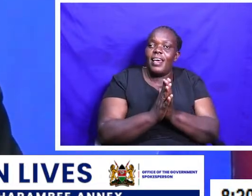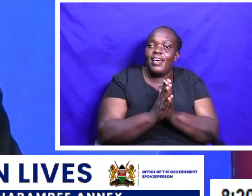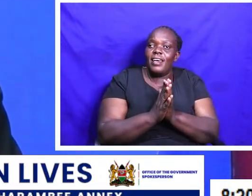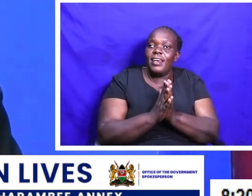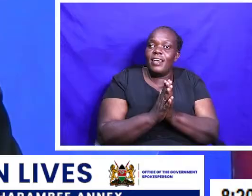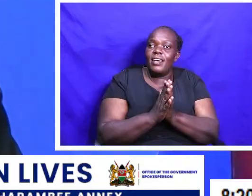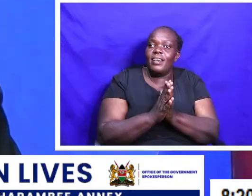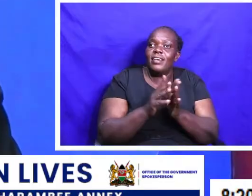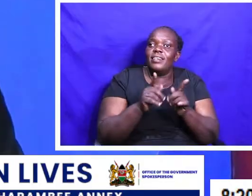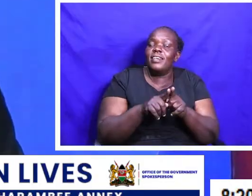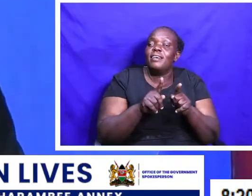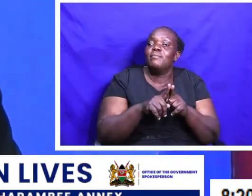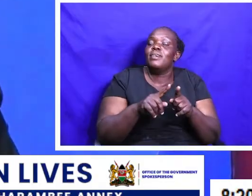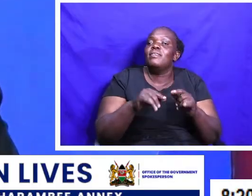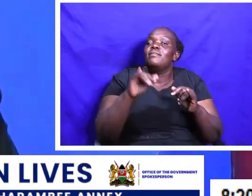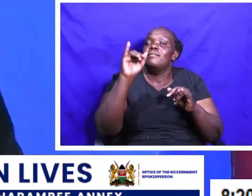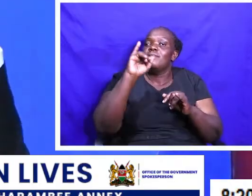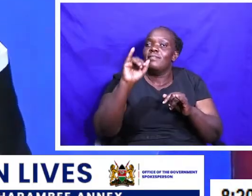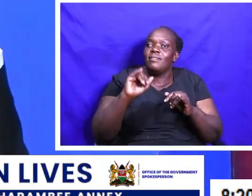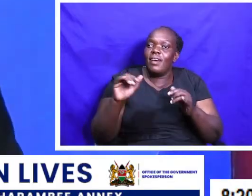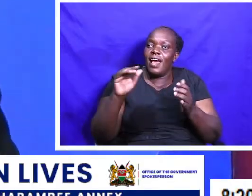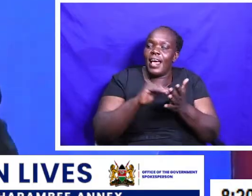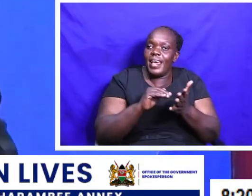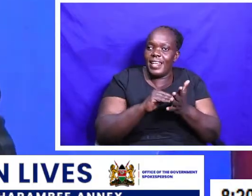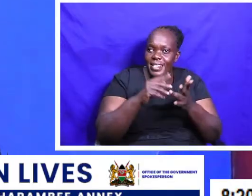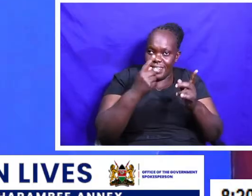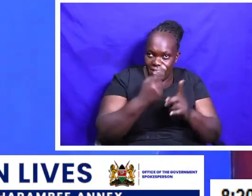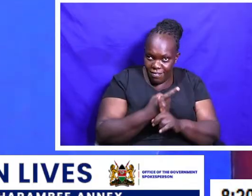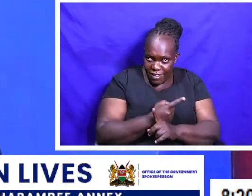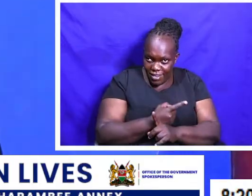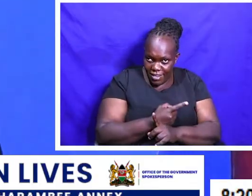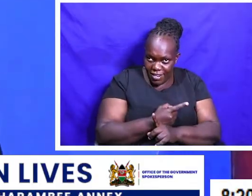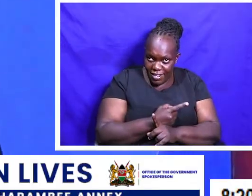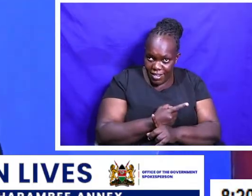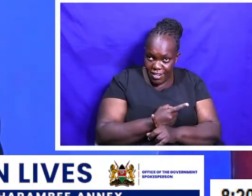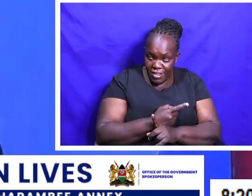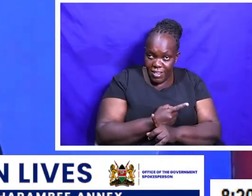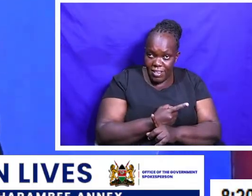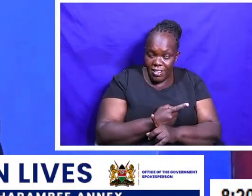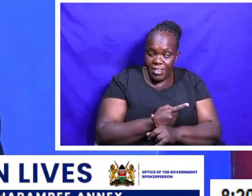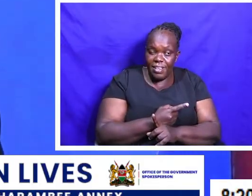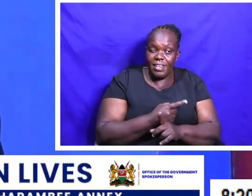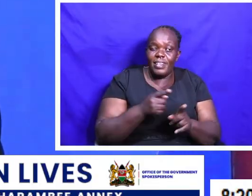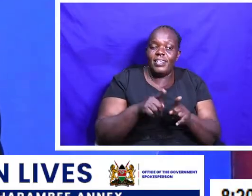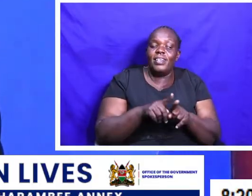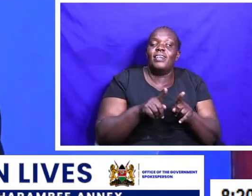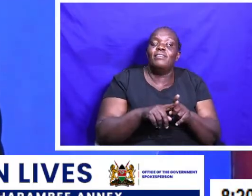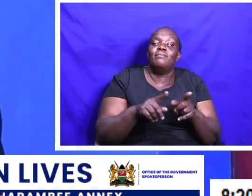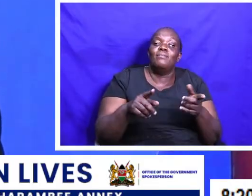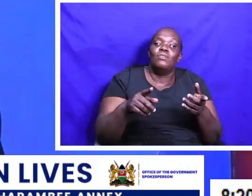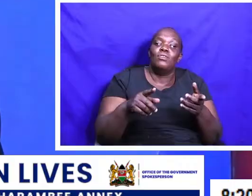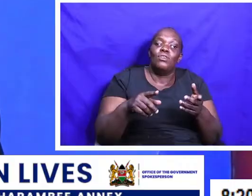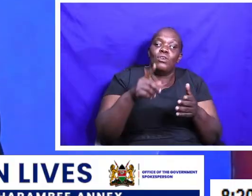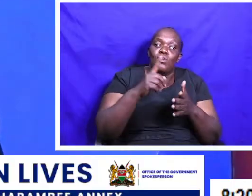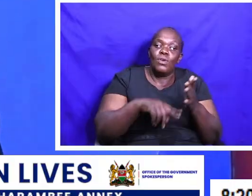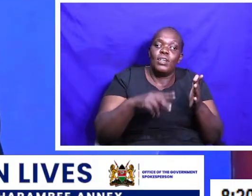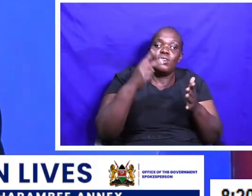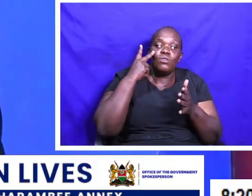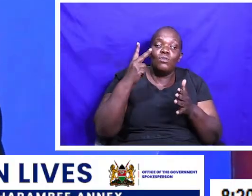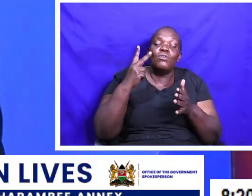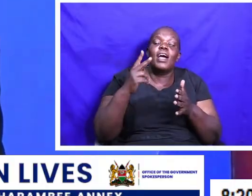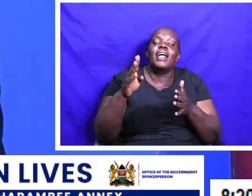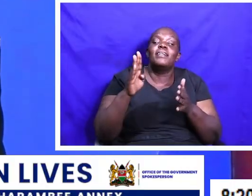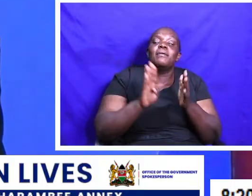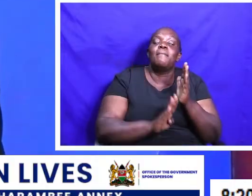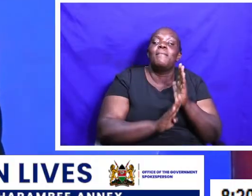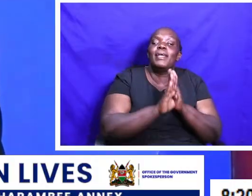I was getting ideas from different quarters. Now he told me, look, Jaoko, you know, when we look at